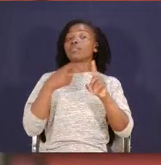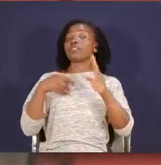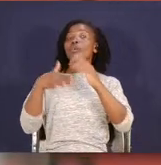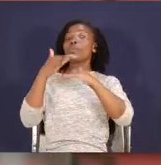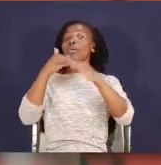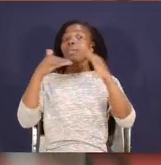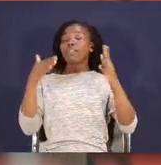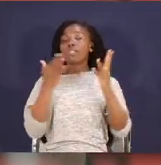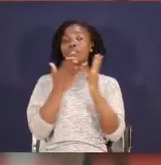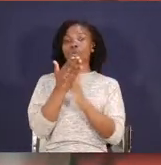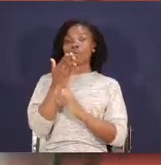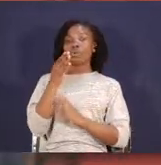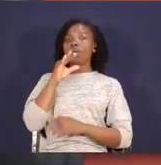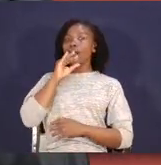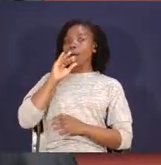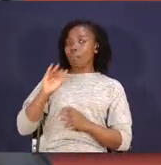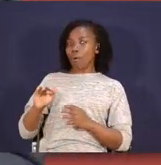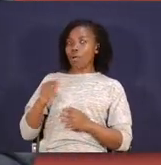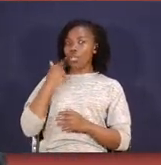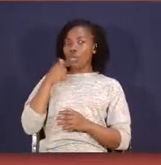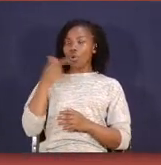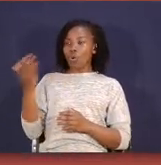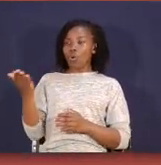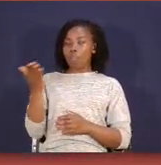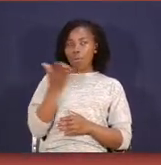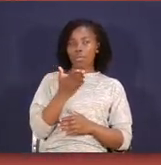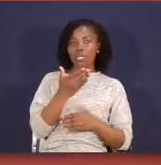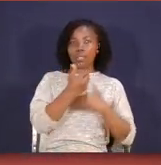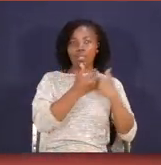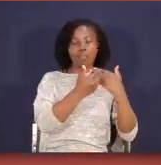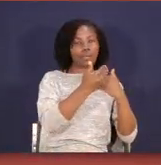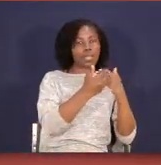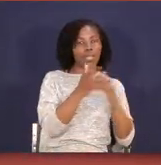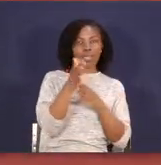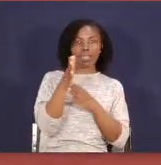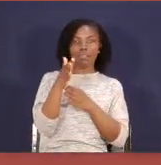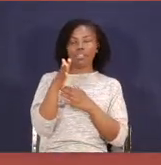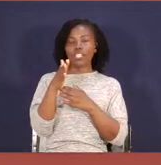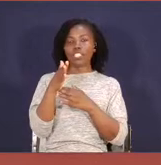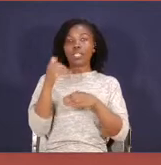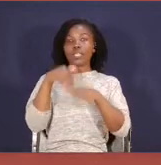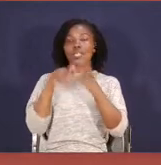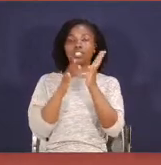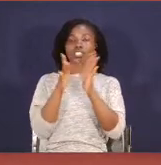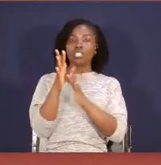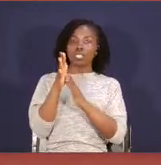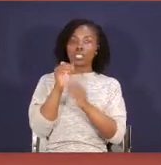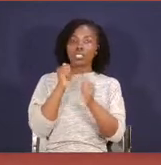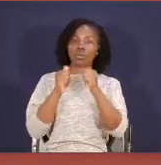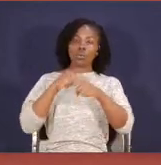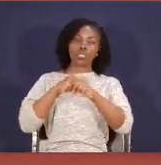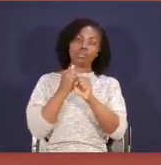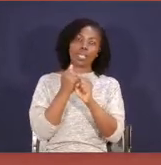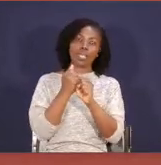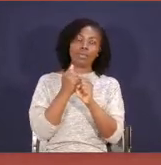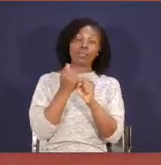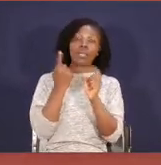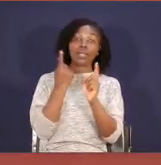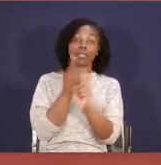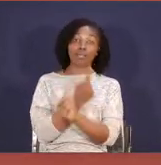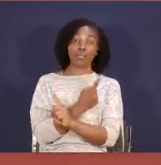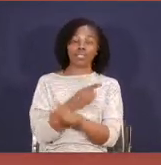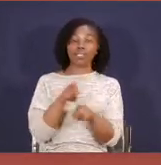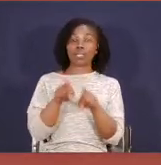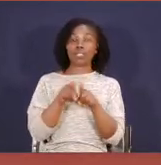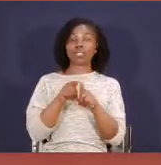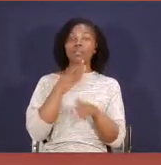young boy who gives his all in the hands of Jesus, and that makes a difference. And I pray for us, church, we can